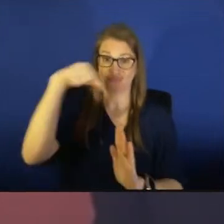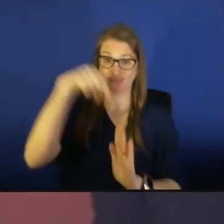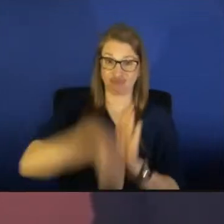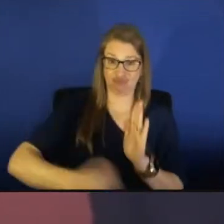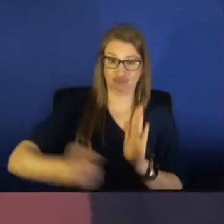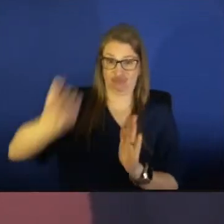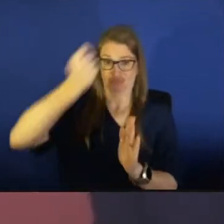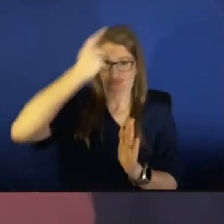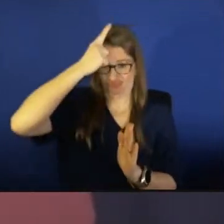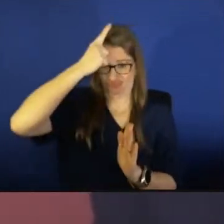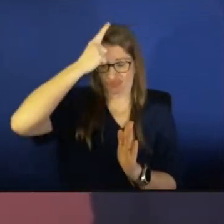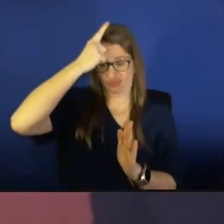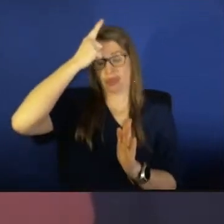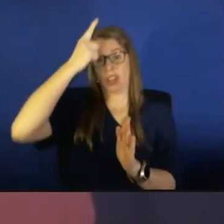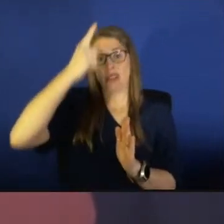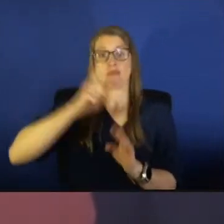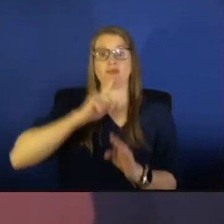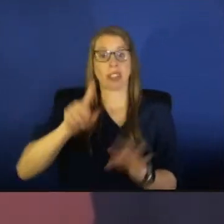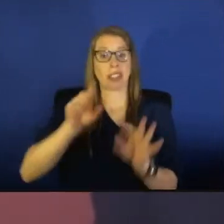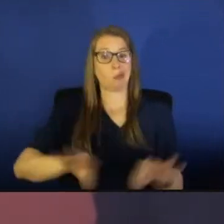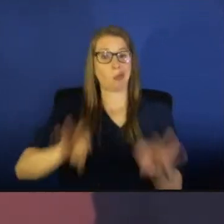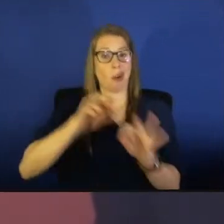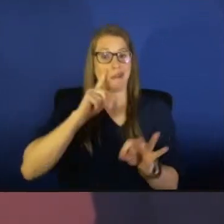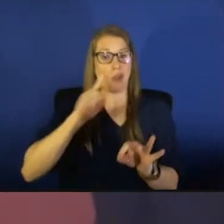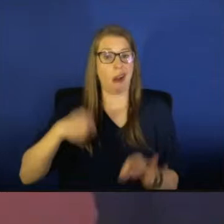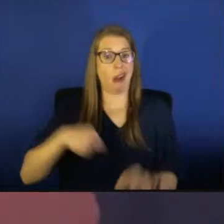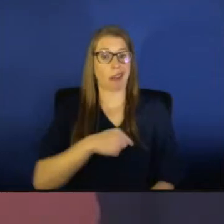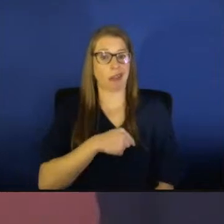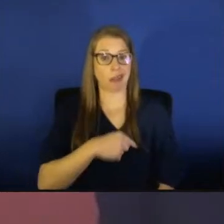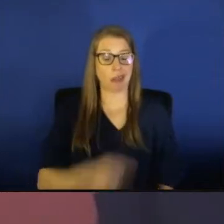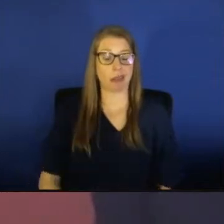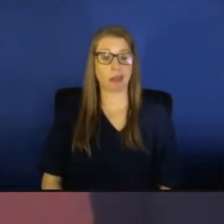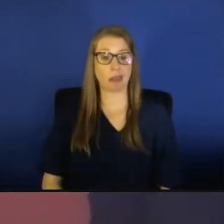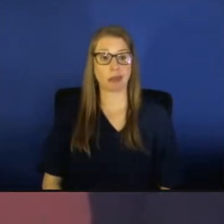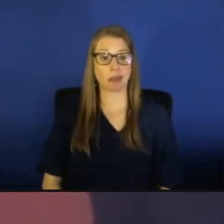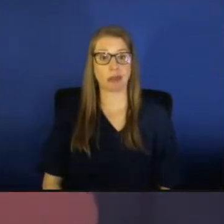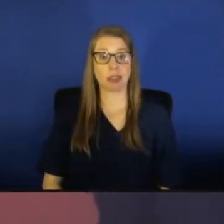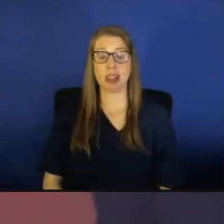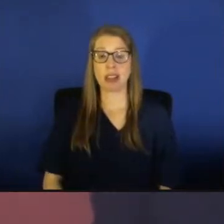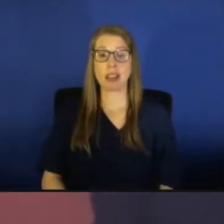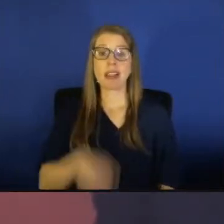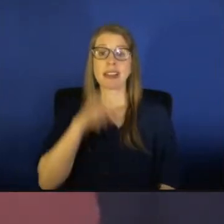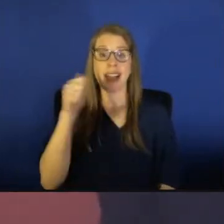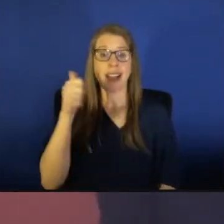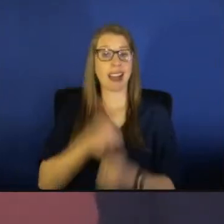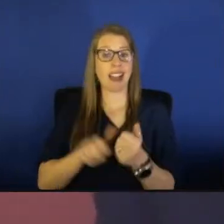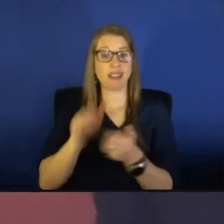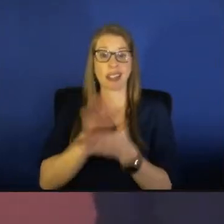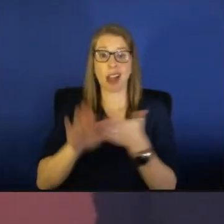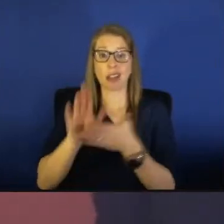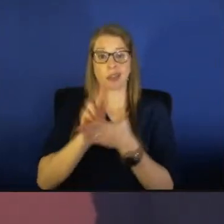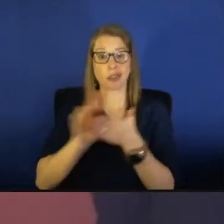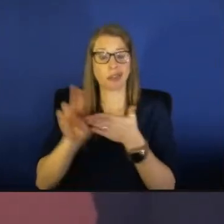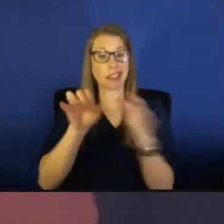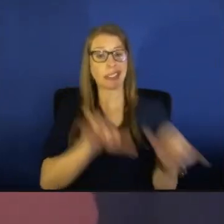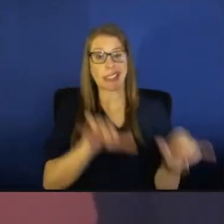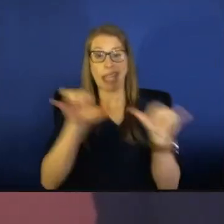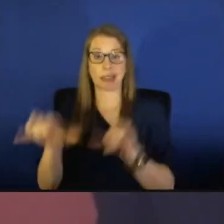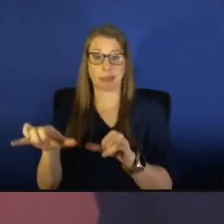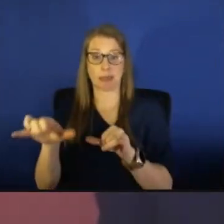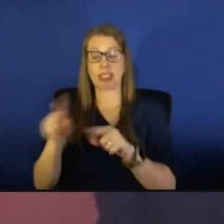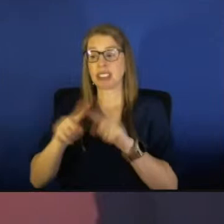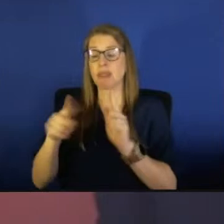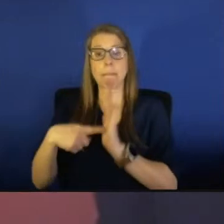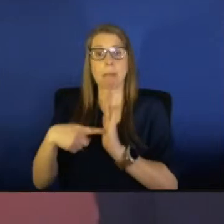us. I would echo that not everybody has the ability to do that given where they're located. And so different models are out